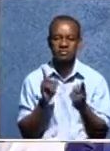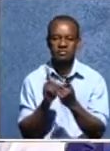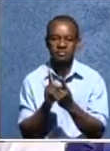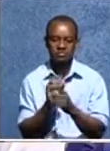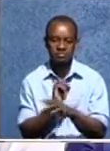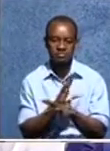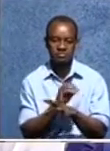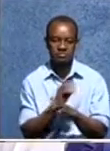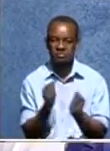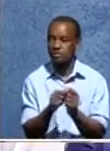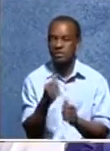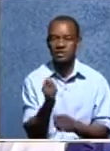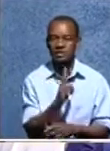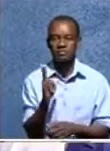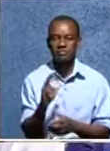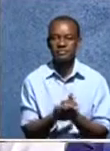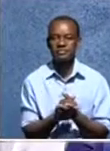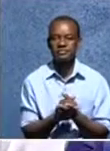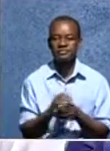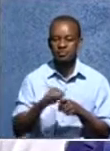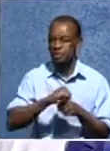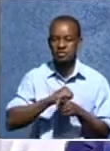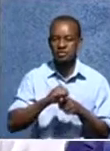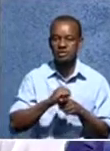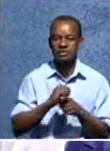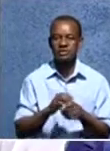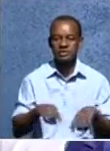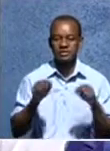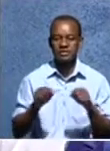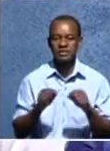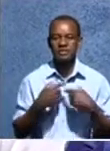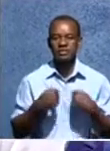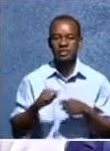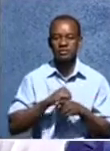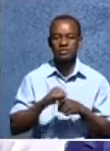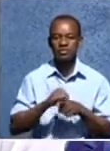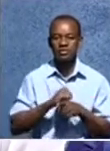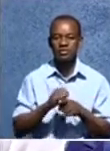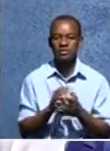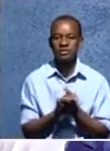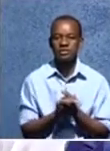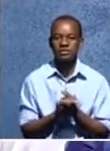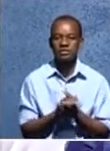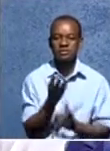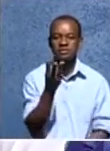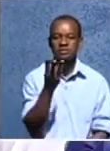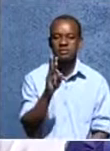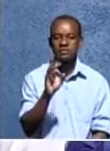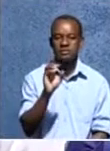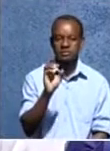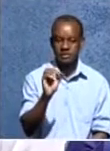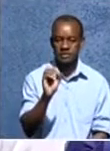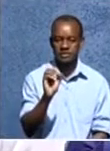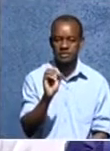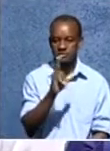other stakeholders, training manuals. And so far to date, we have trained 60 packs of trained